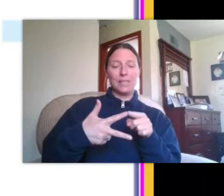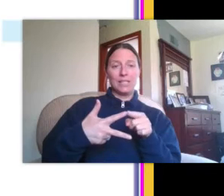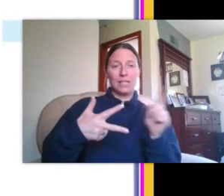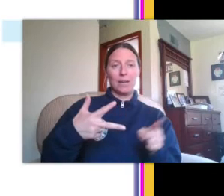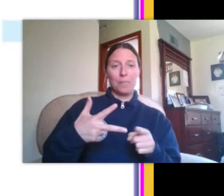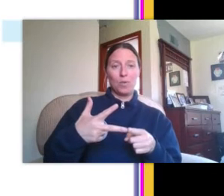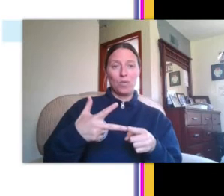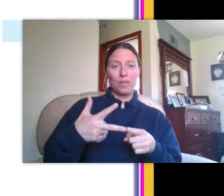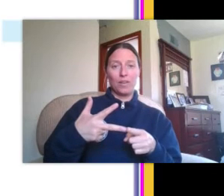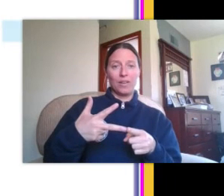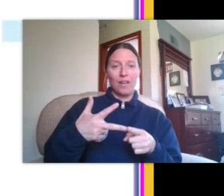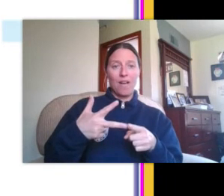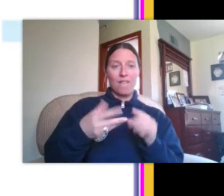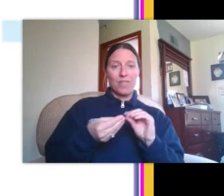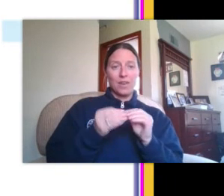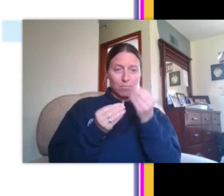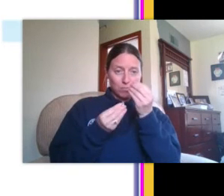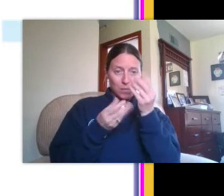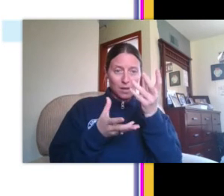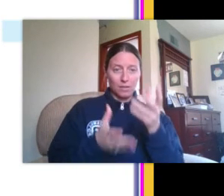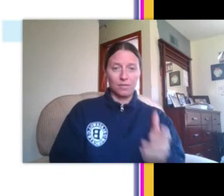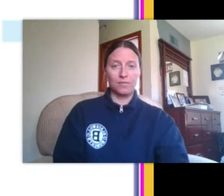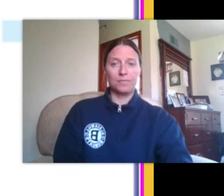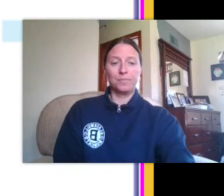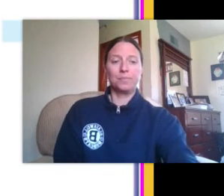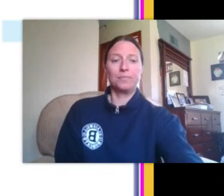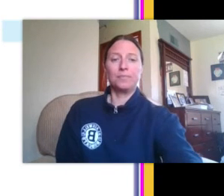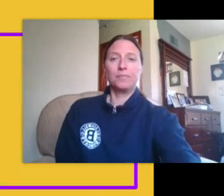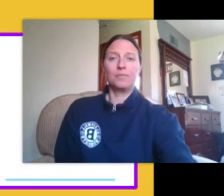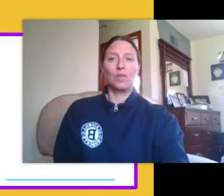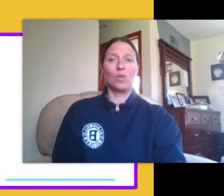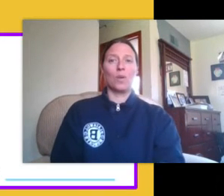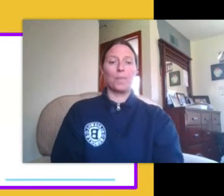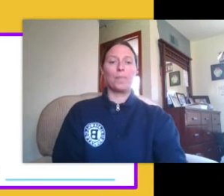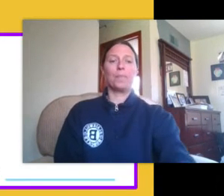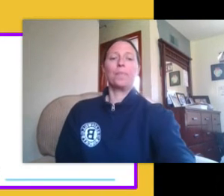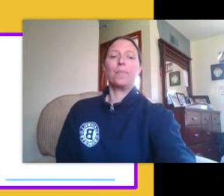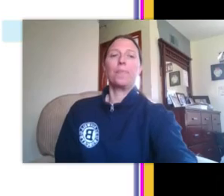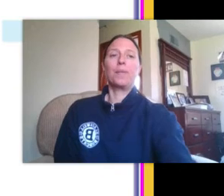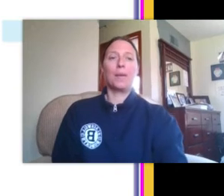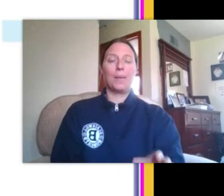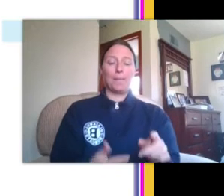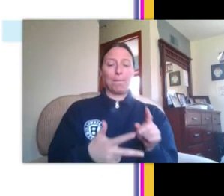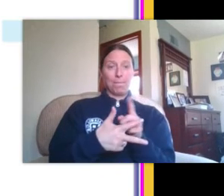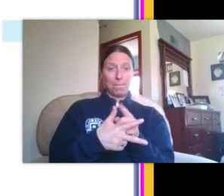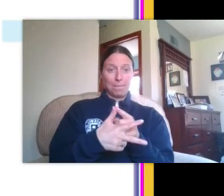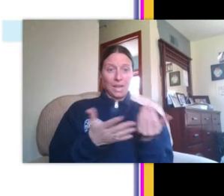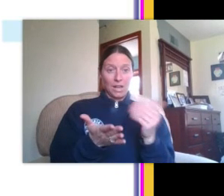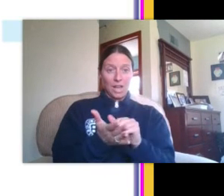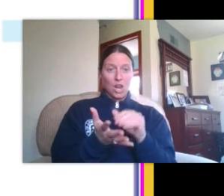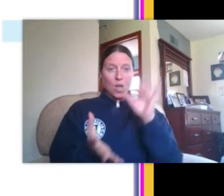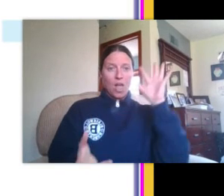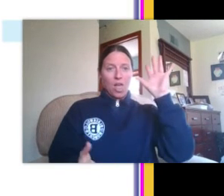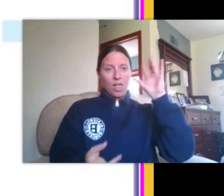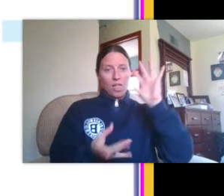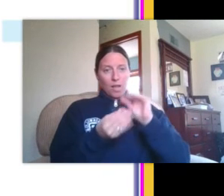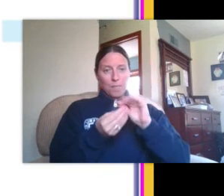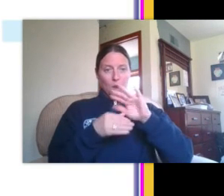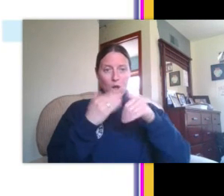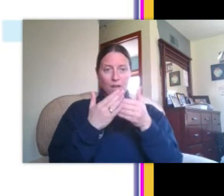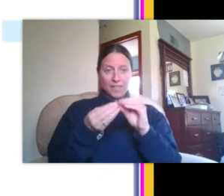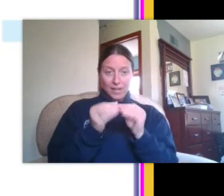median, and mode of the data. So mean, again, you add up all of the data